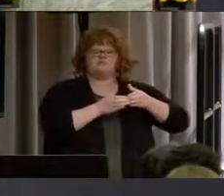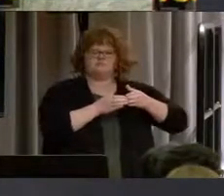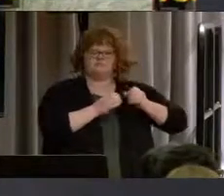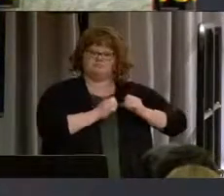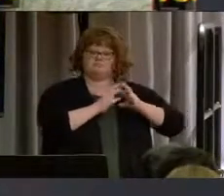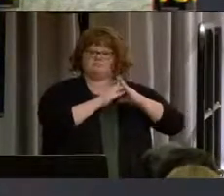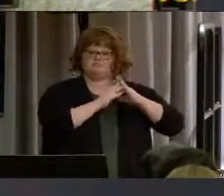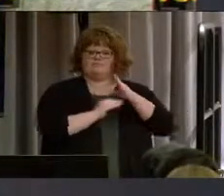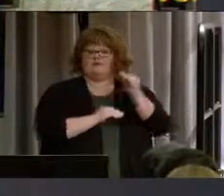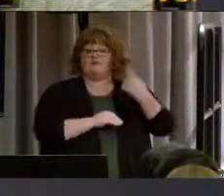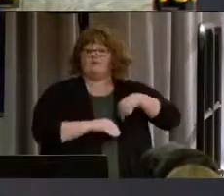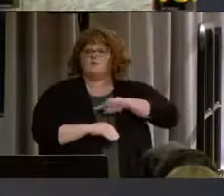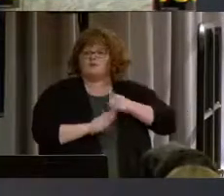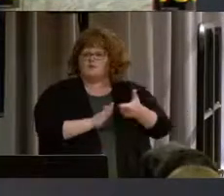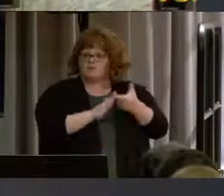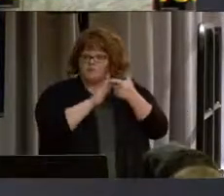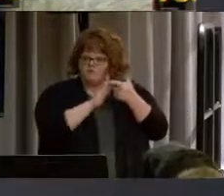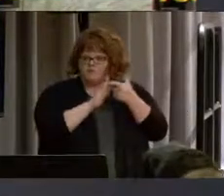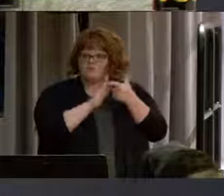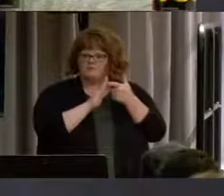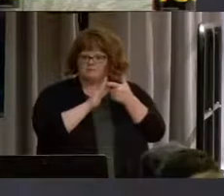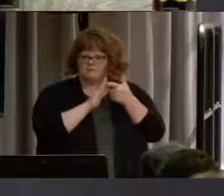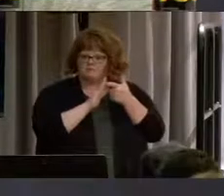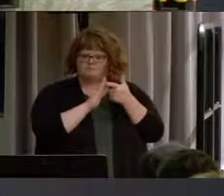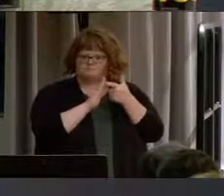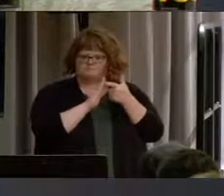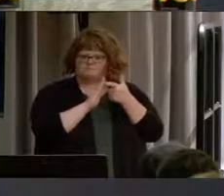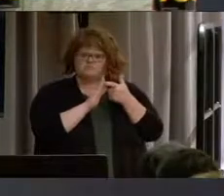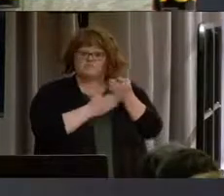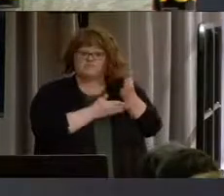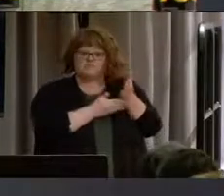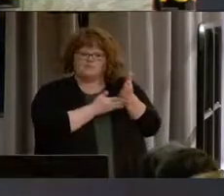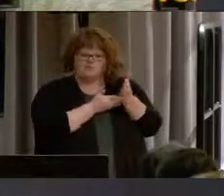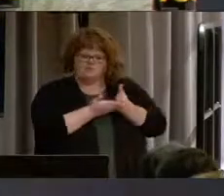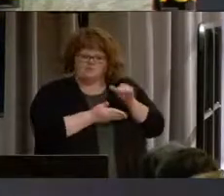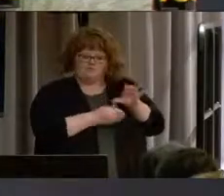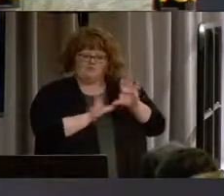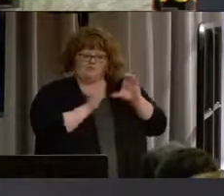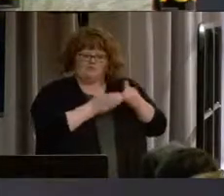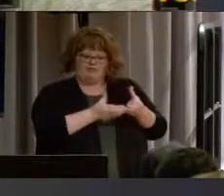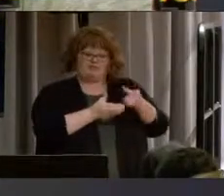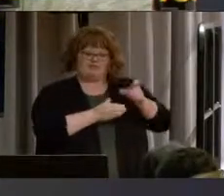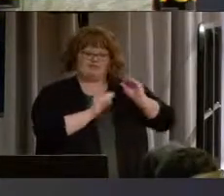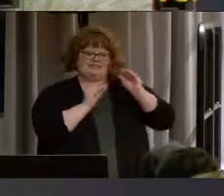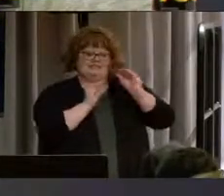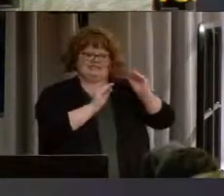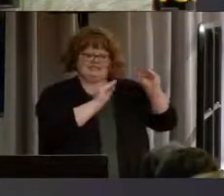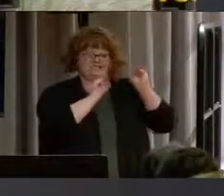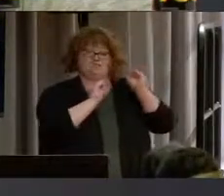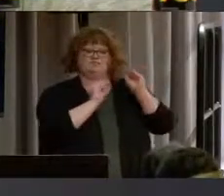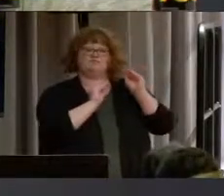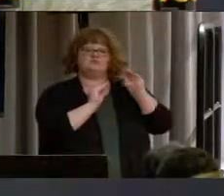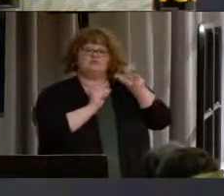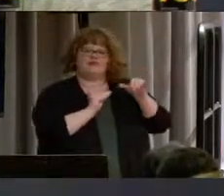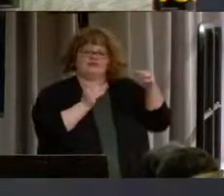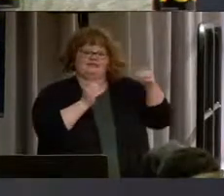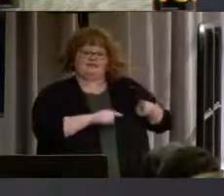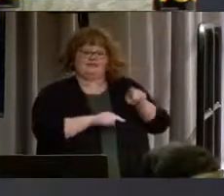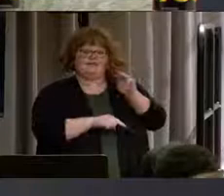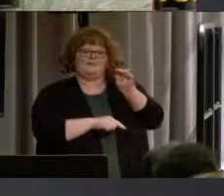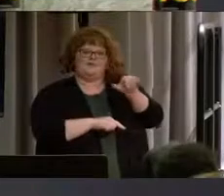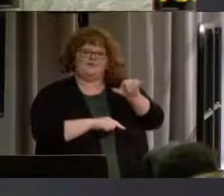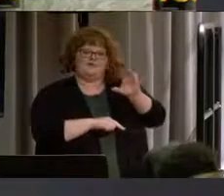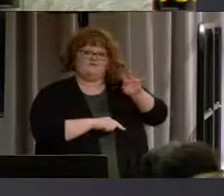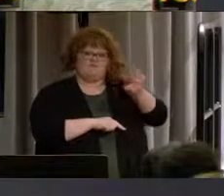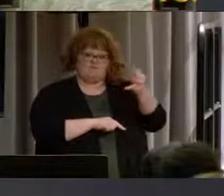to require a segment on May 4th, 1970. So every student who comes through Kent